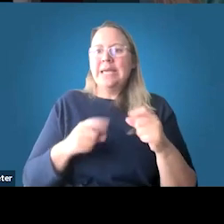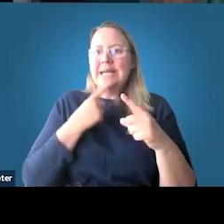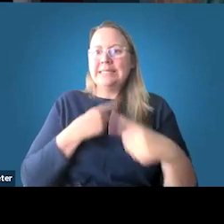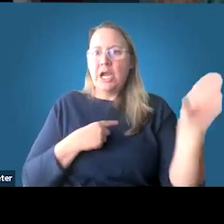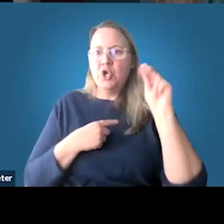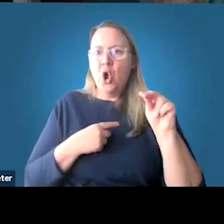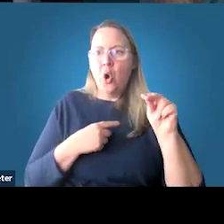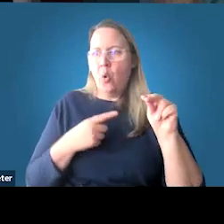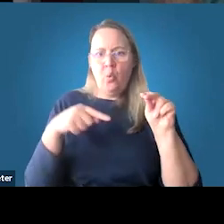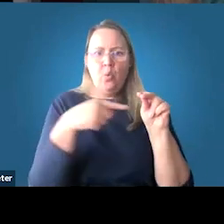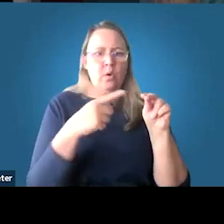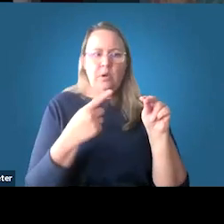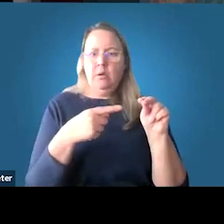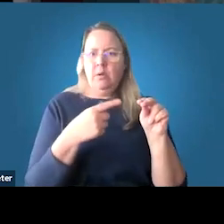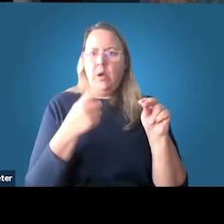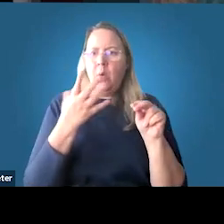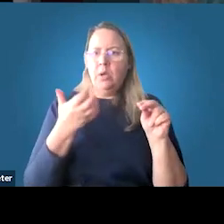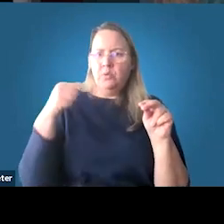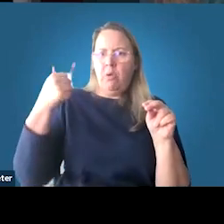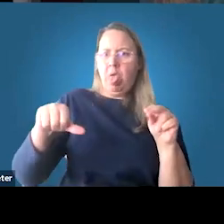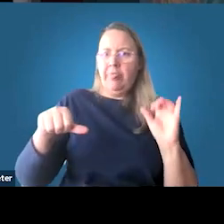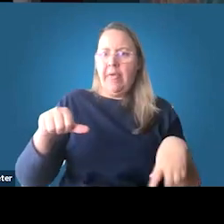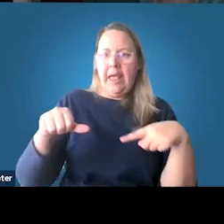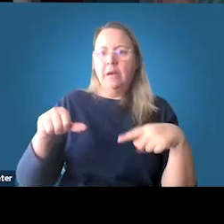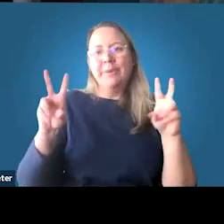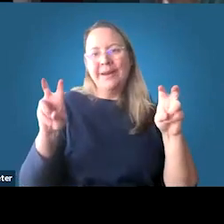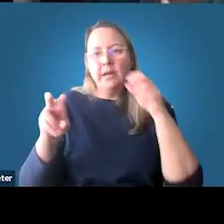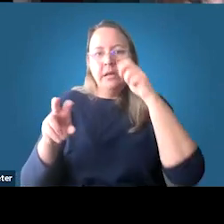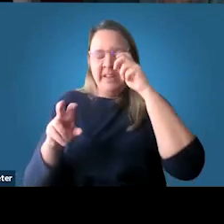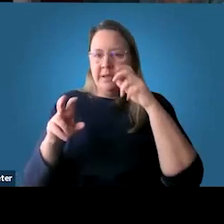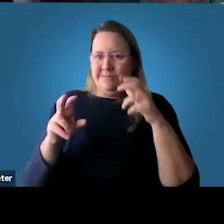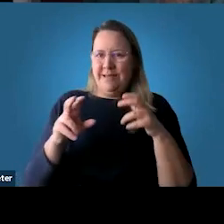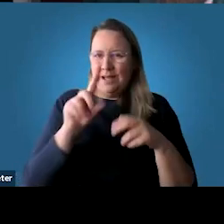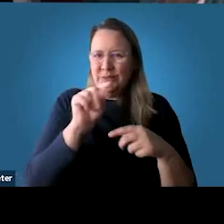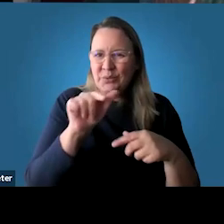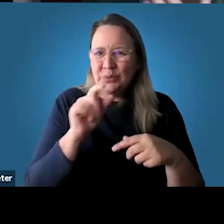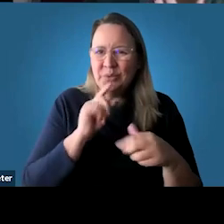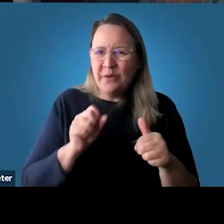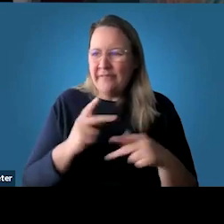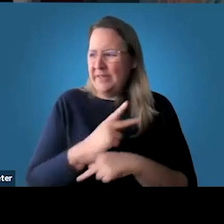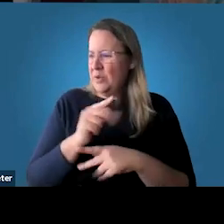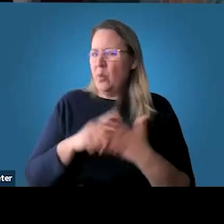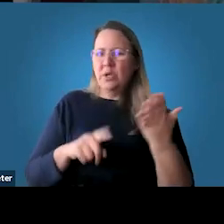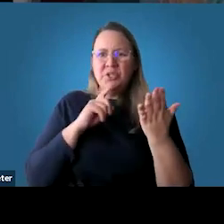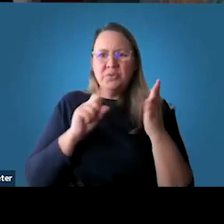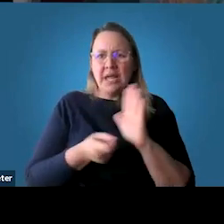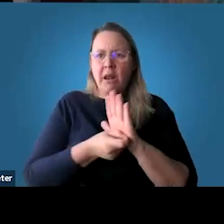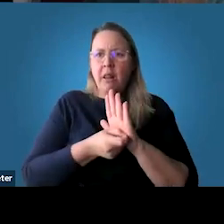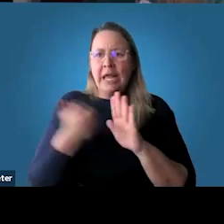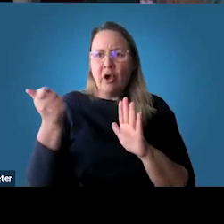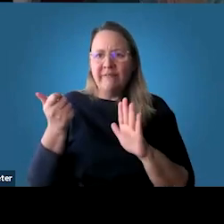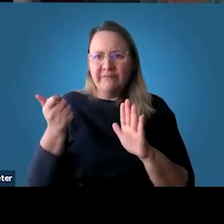I know it may feel like a novel idea saying no, but how cool is that? A tool for figuring out what you can take off of your